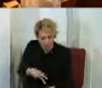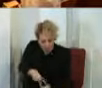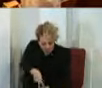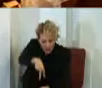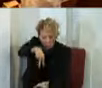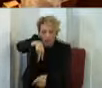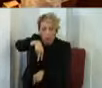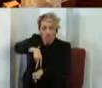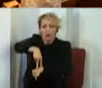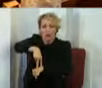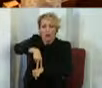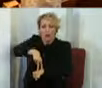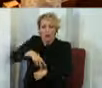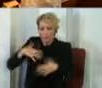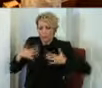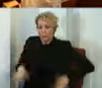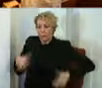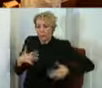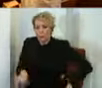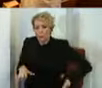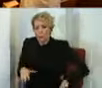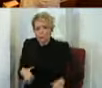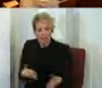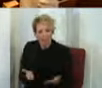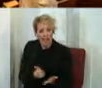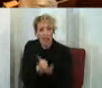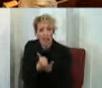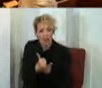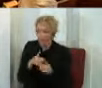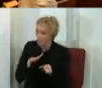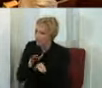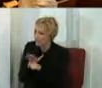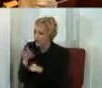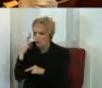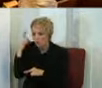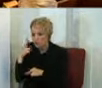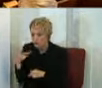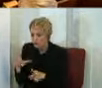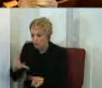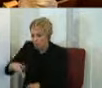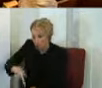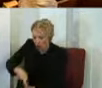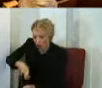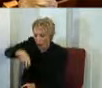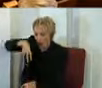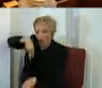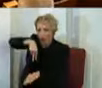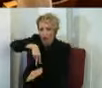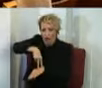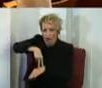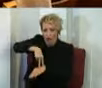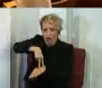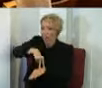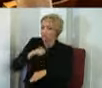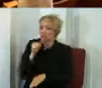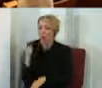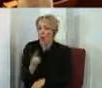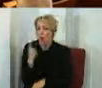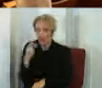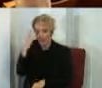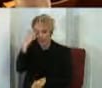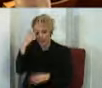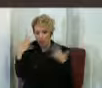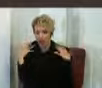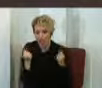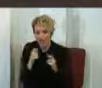water. And in our community, there's enough reasons to keep pulling people out of the water, not just with our mental health team that's just